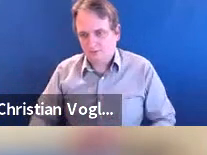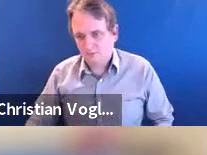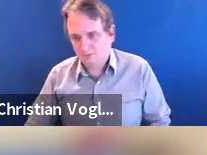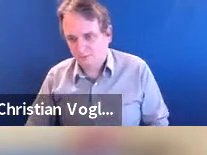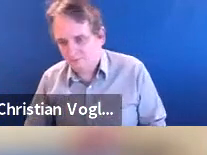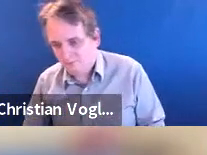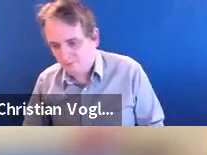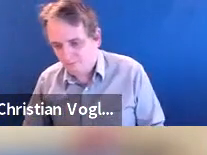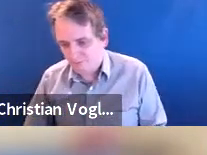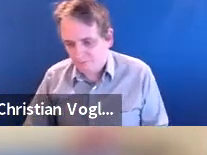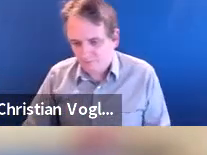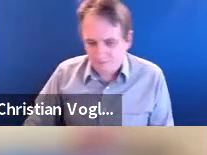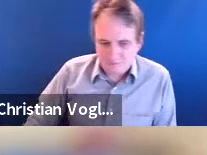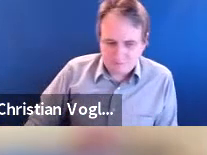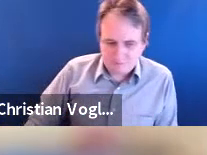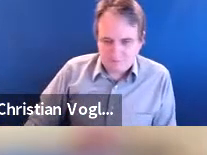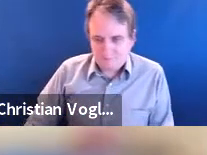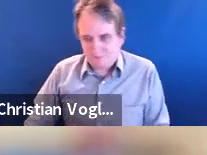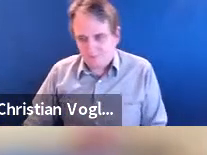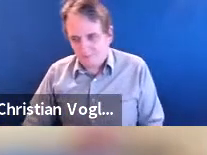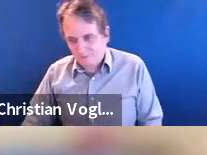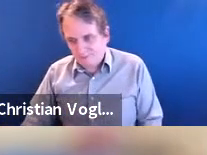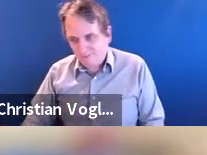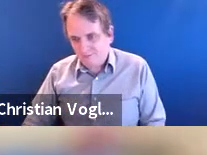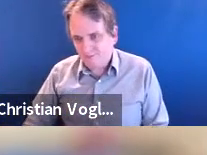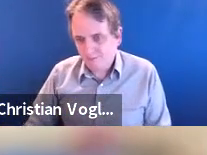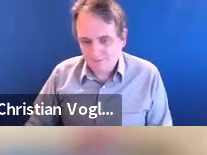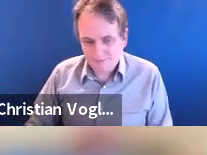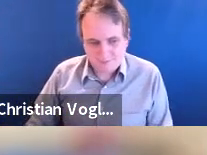I'm sorry, one moment, please. Can we have an interpreter on screen?